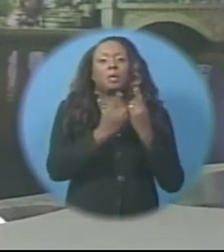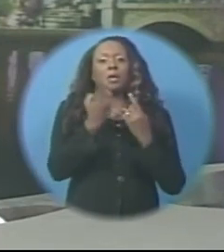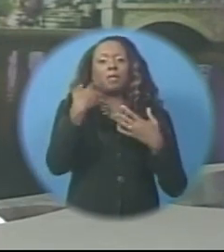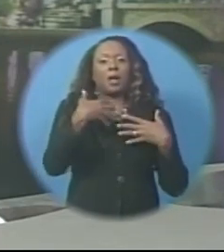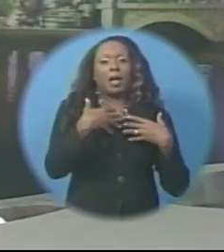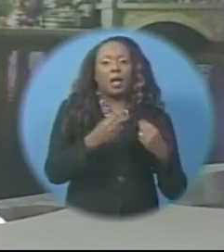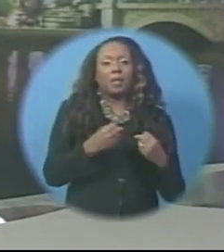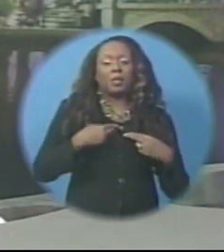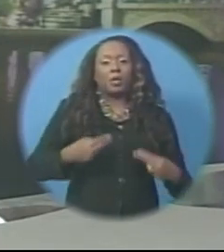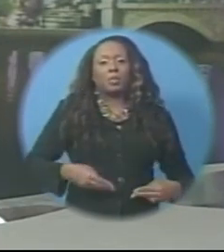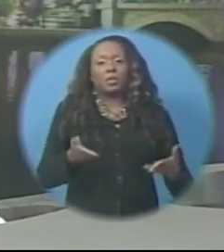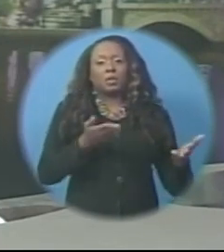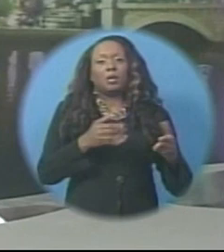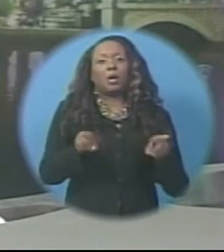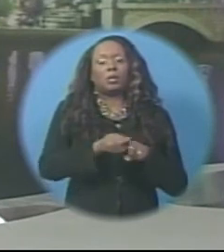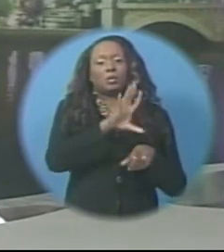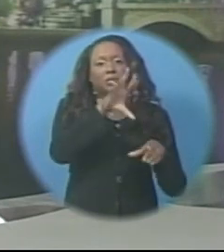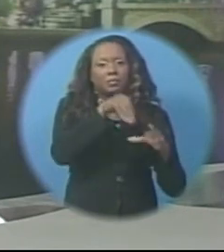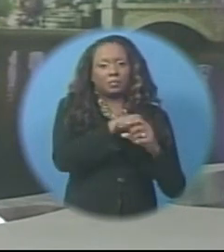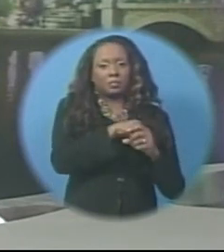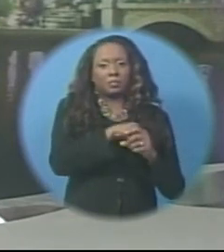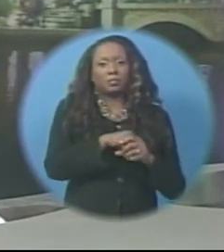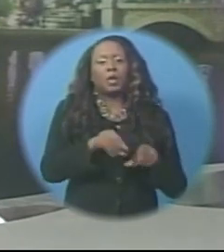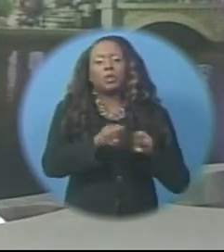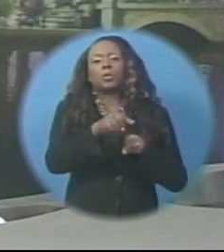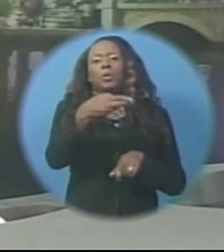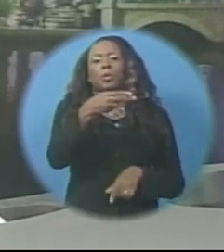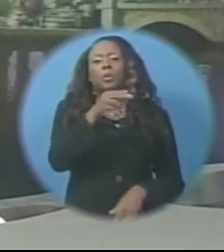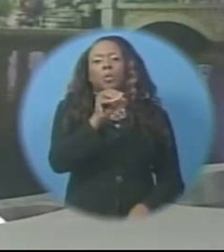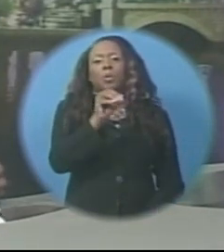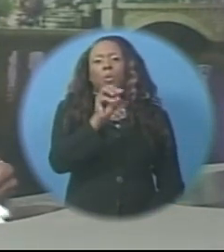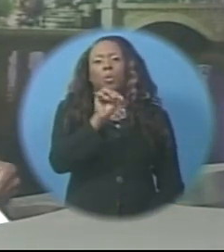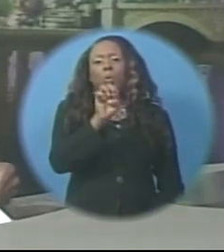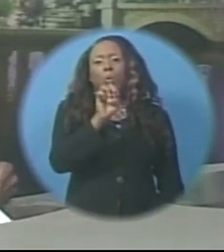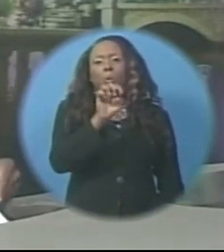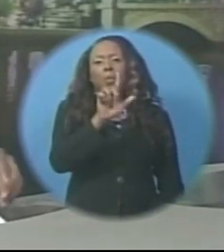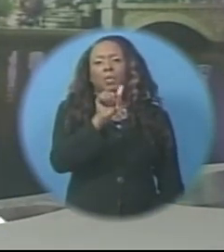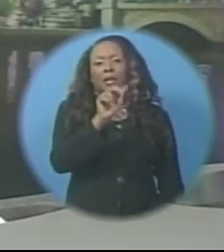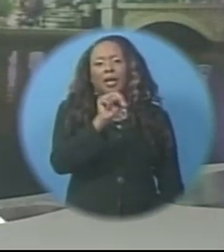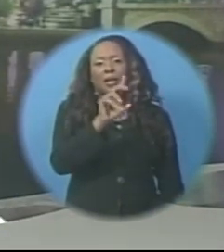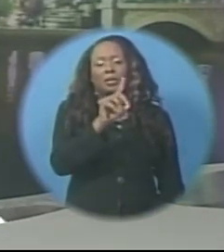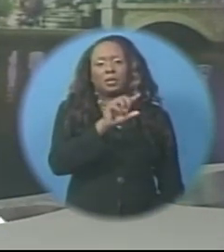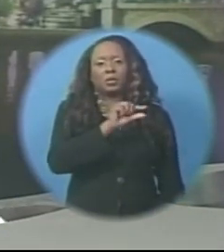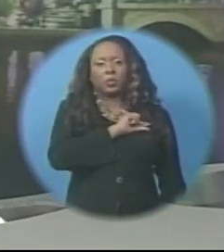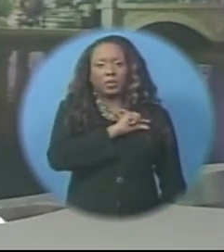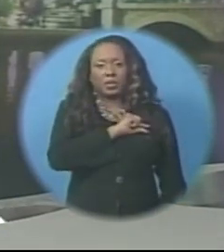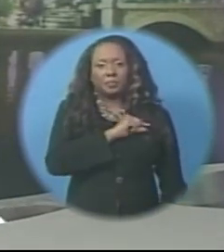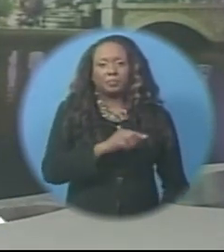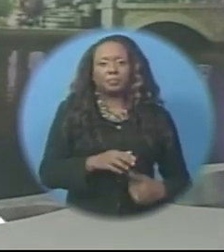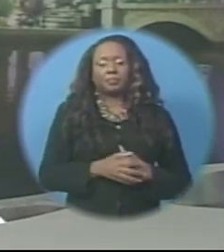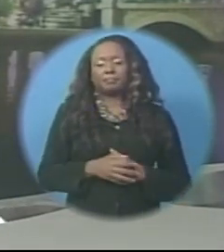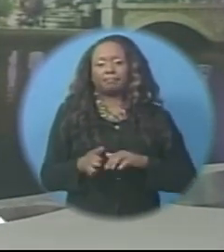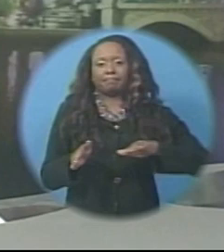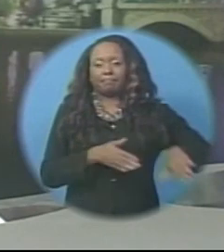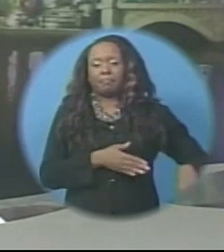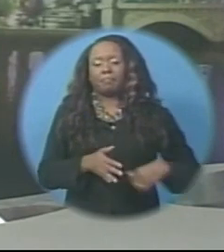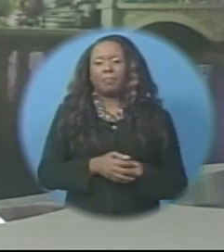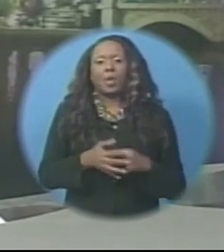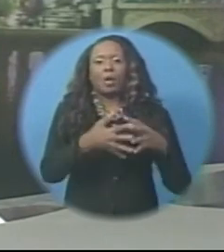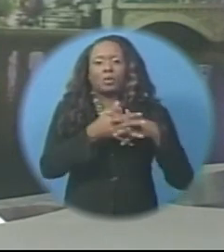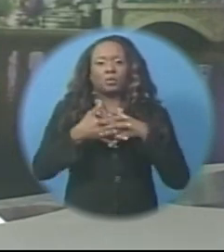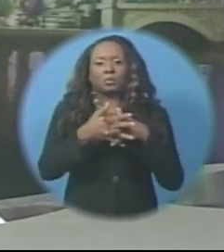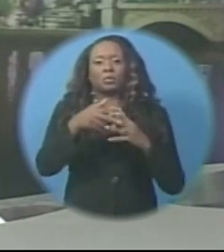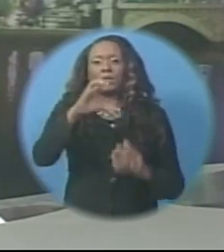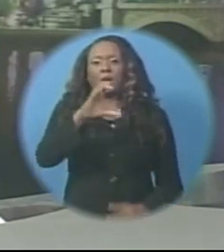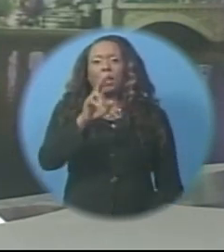Health and Human Services will also participate. The United States Customs and Border Protection Agency says an